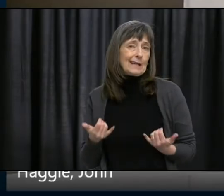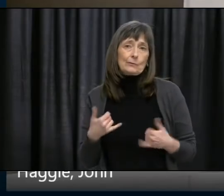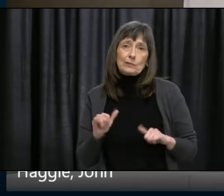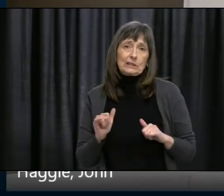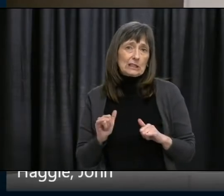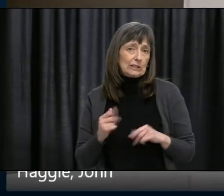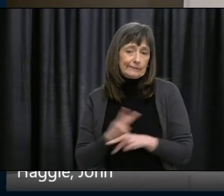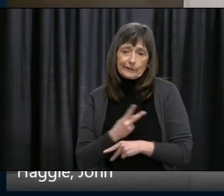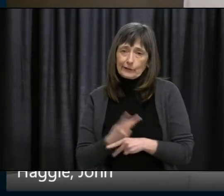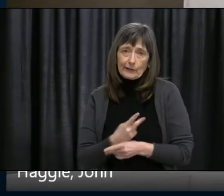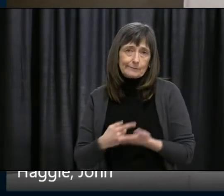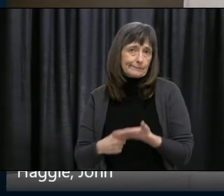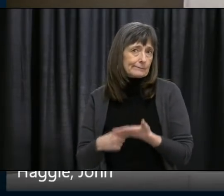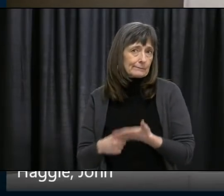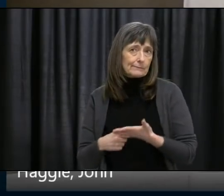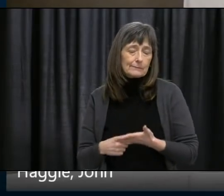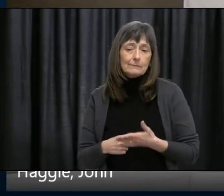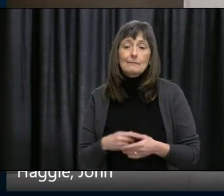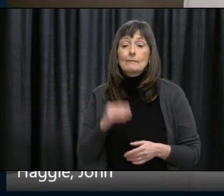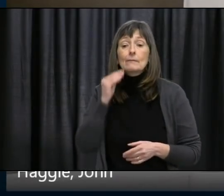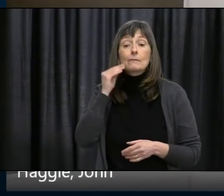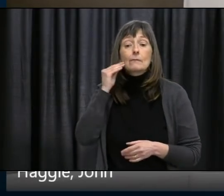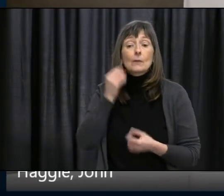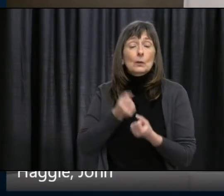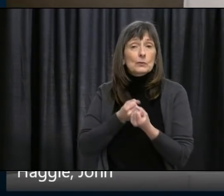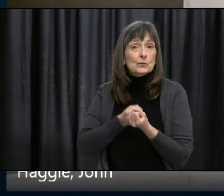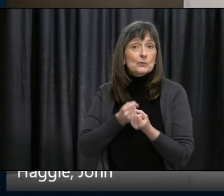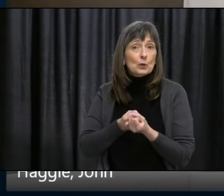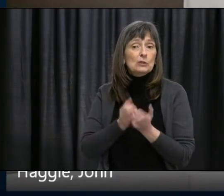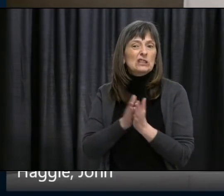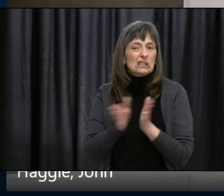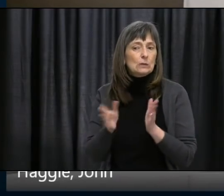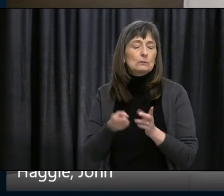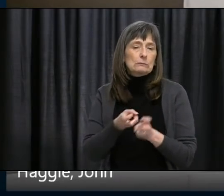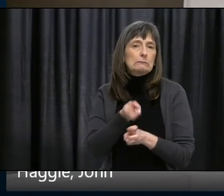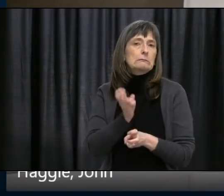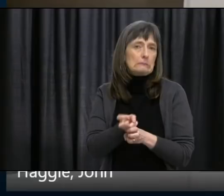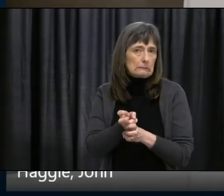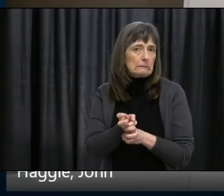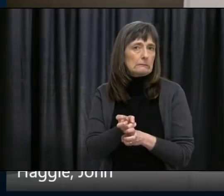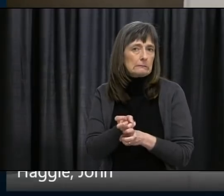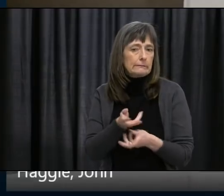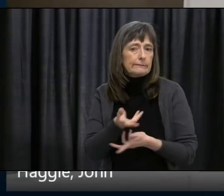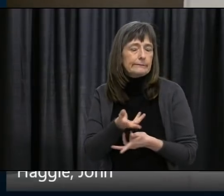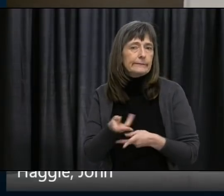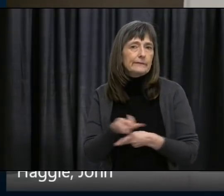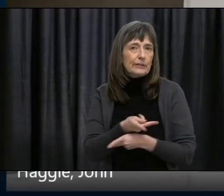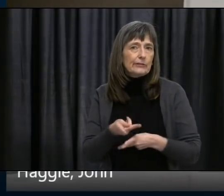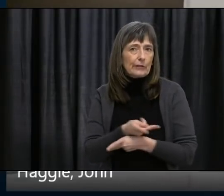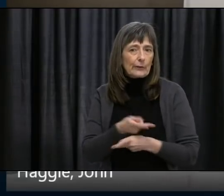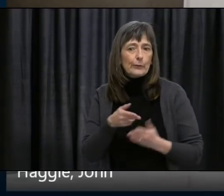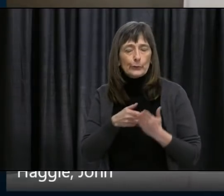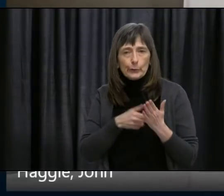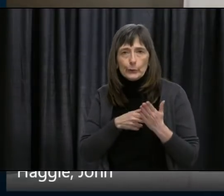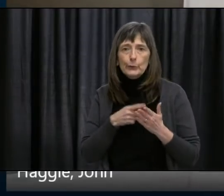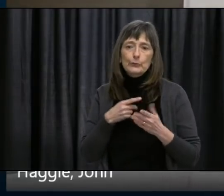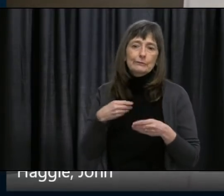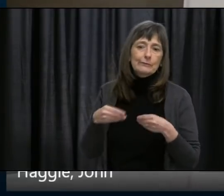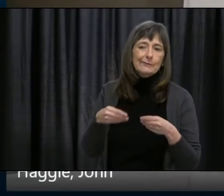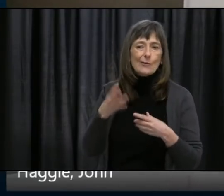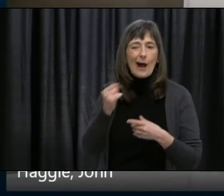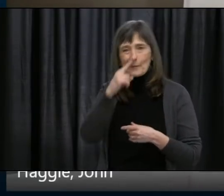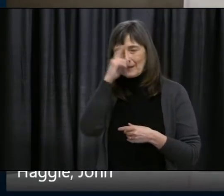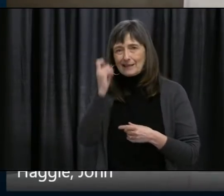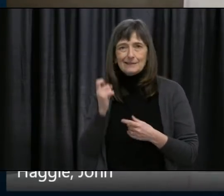our way through it. Home support in general has been the most challenging area around this, simply because of the